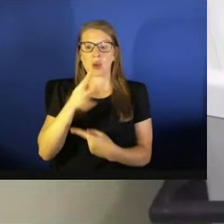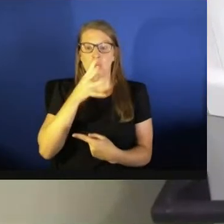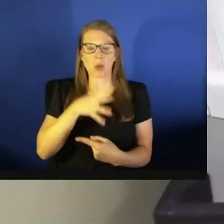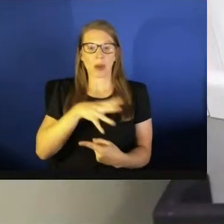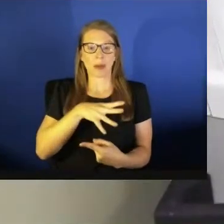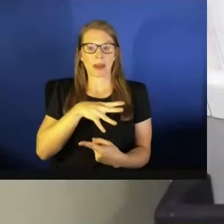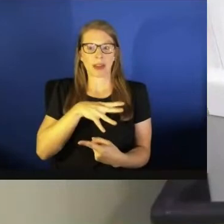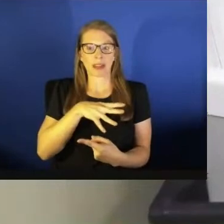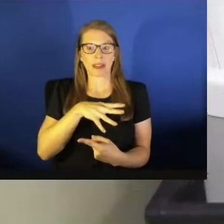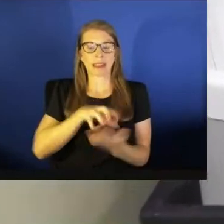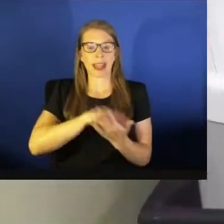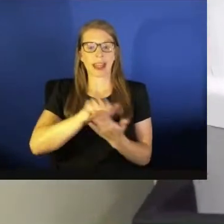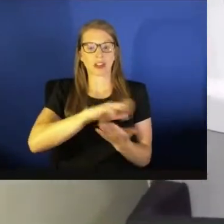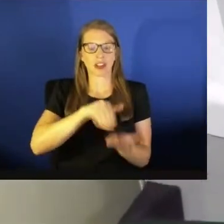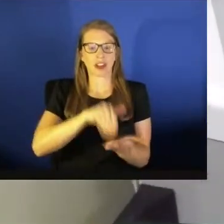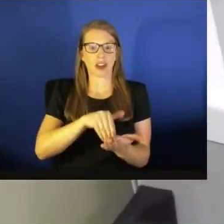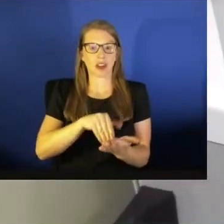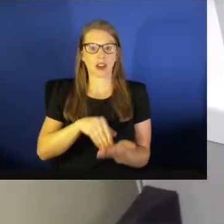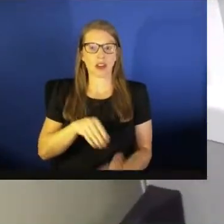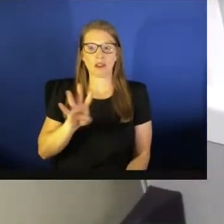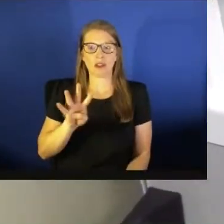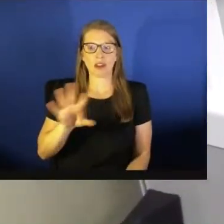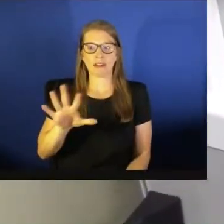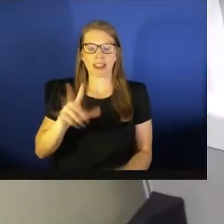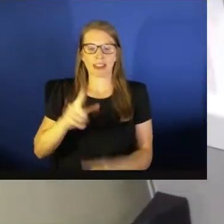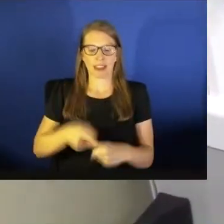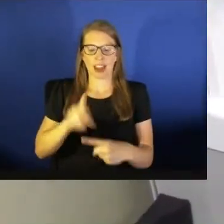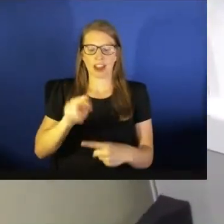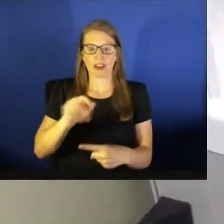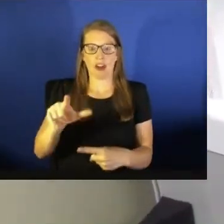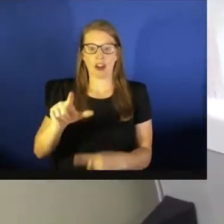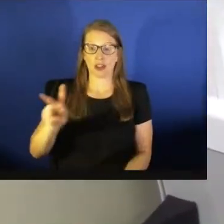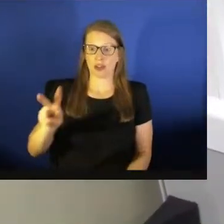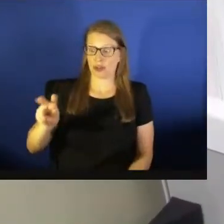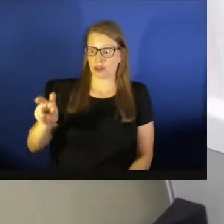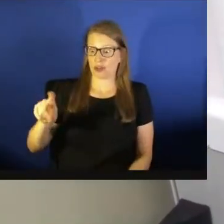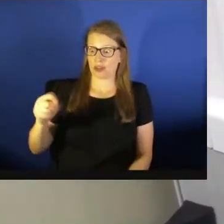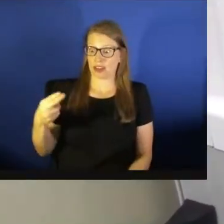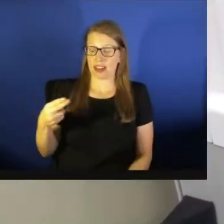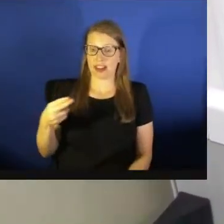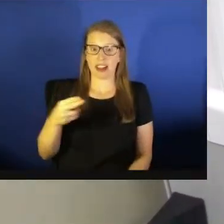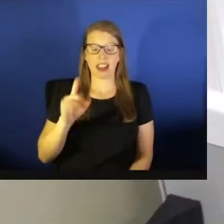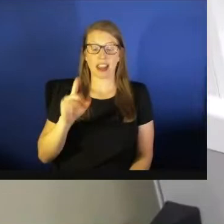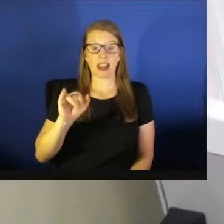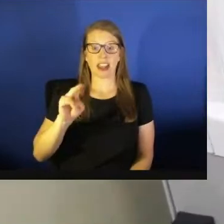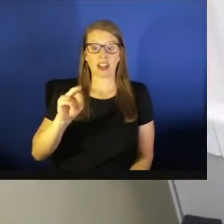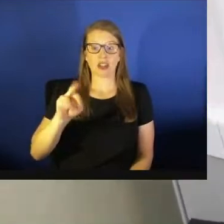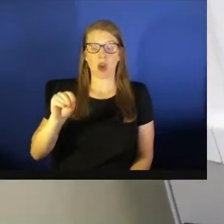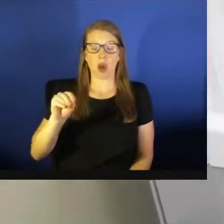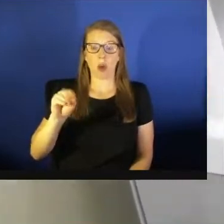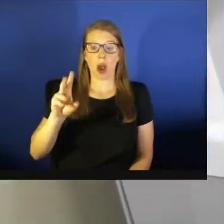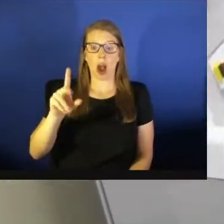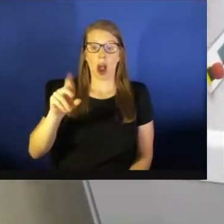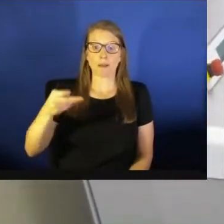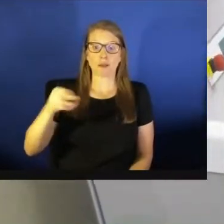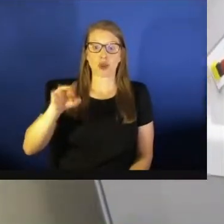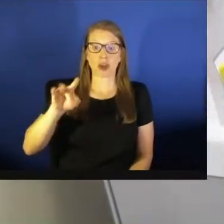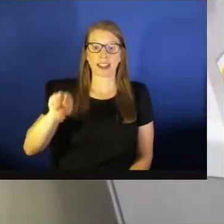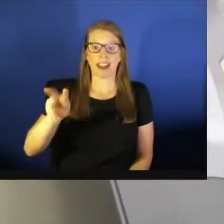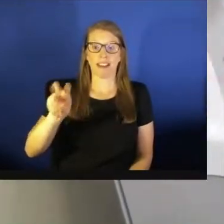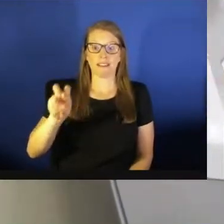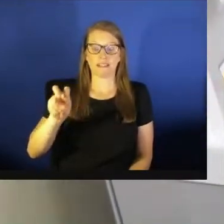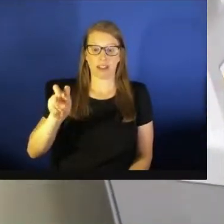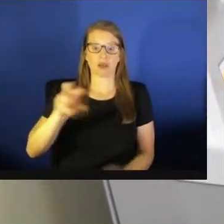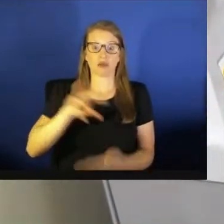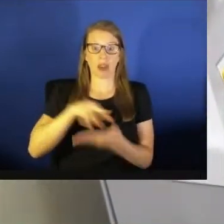and Knoll, where we will perform our 200th intraoperative radiation therapy, benefiting early-stage breast cancer